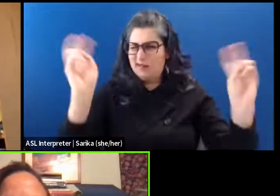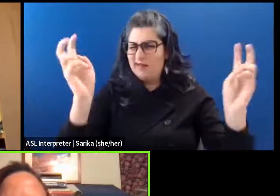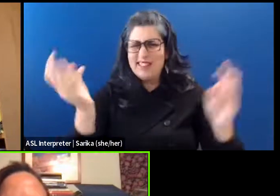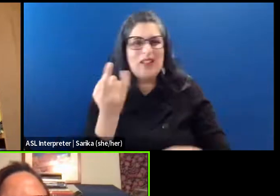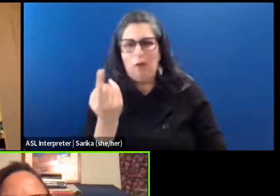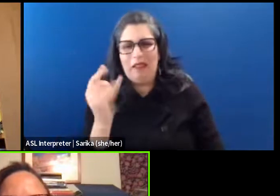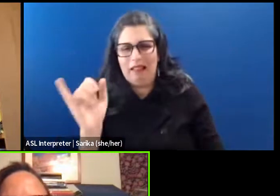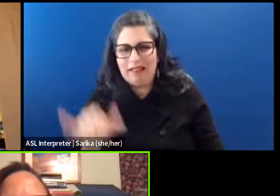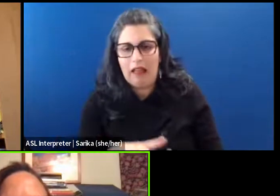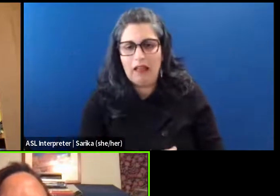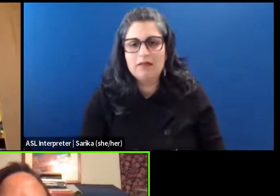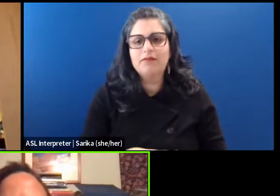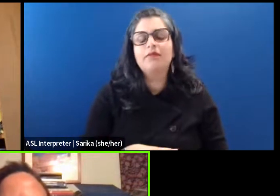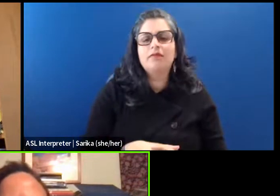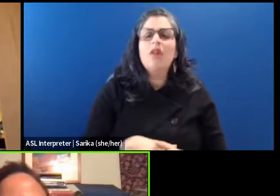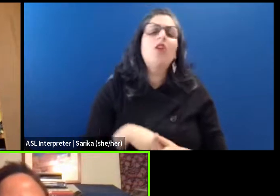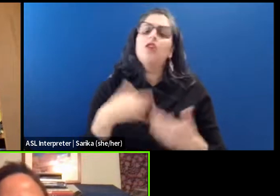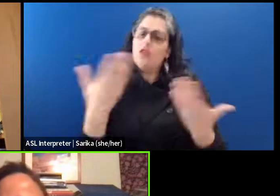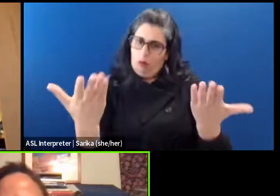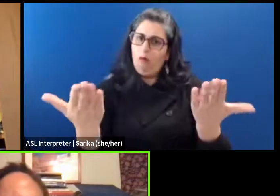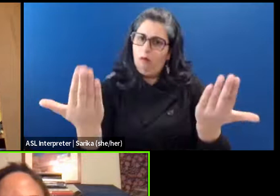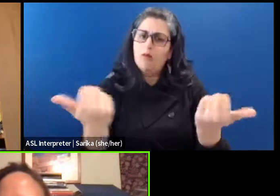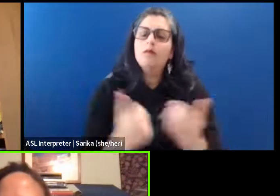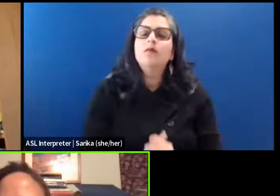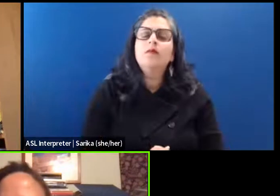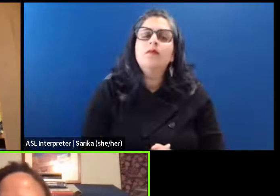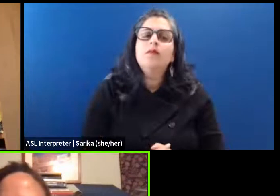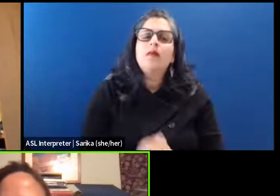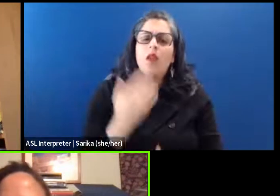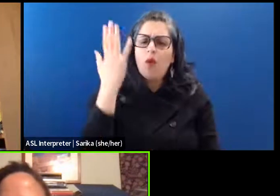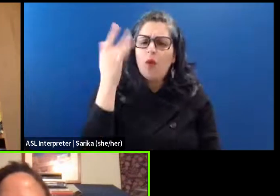So tell me, why do you think